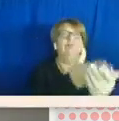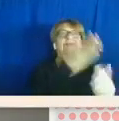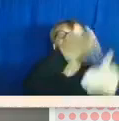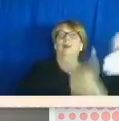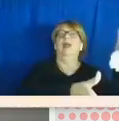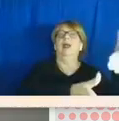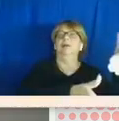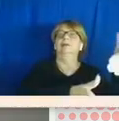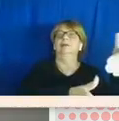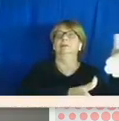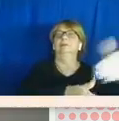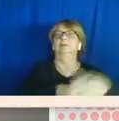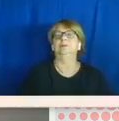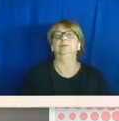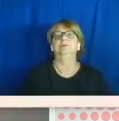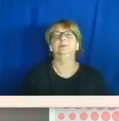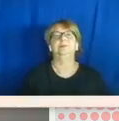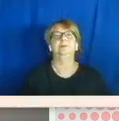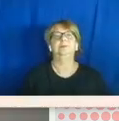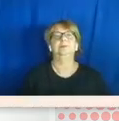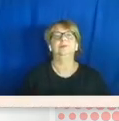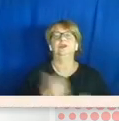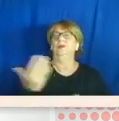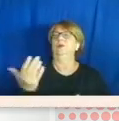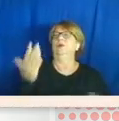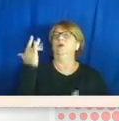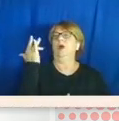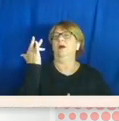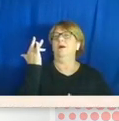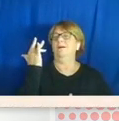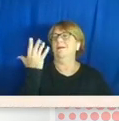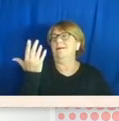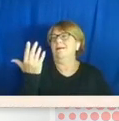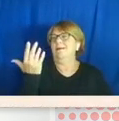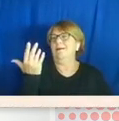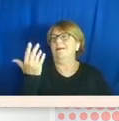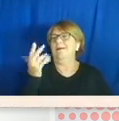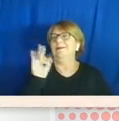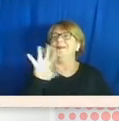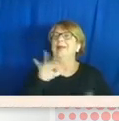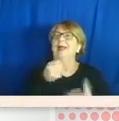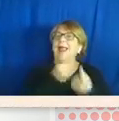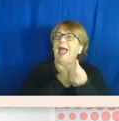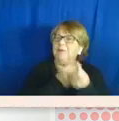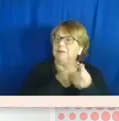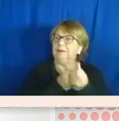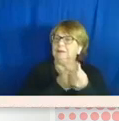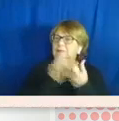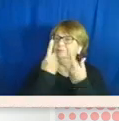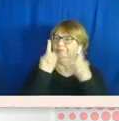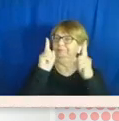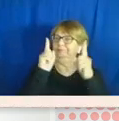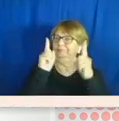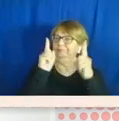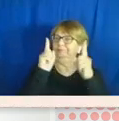bullet. So why then did the advocacy for the ADA succeed?